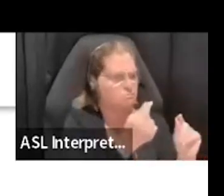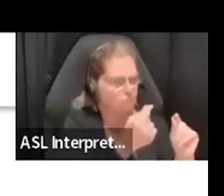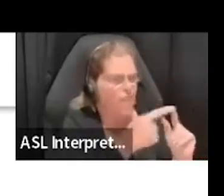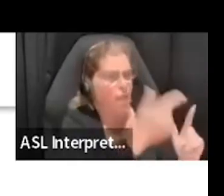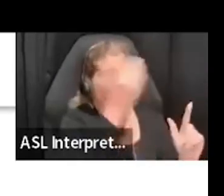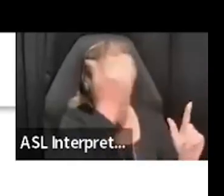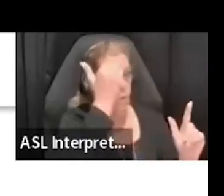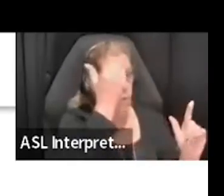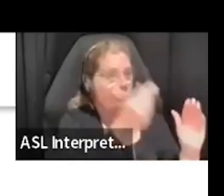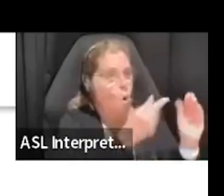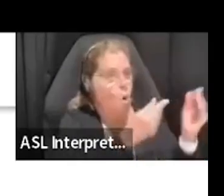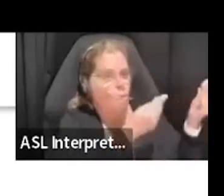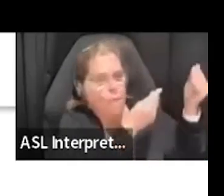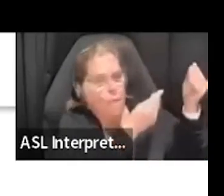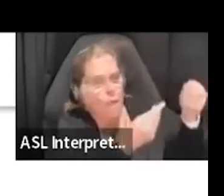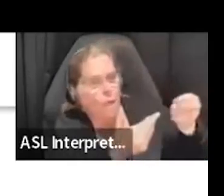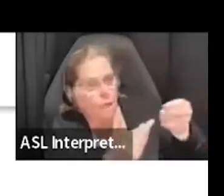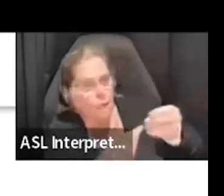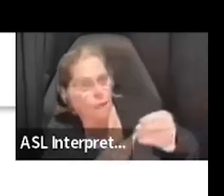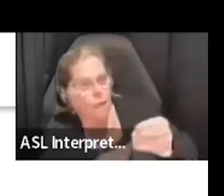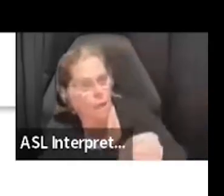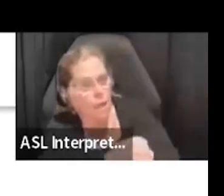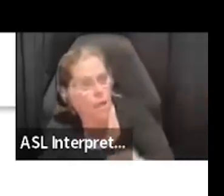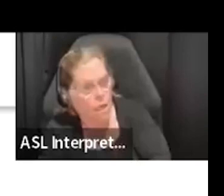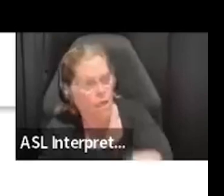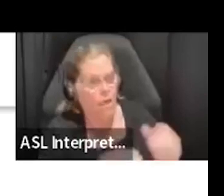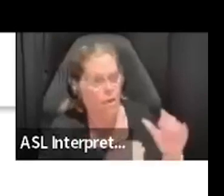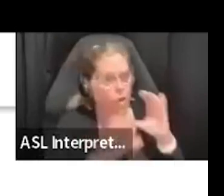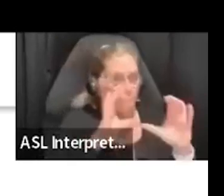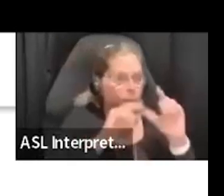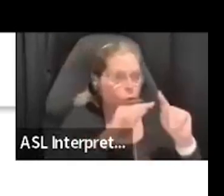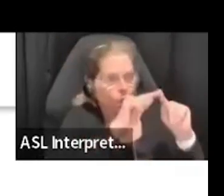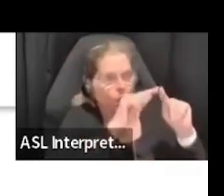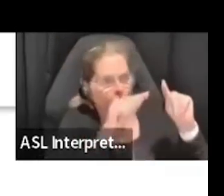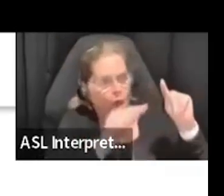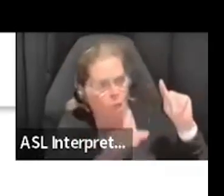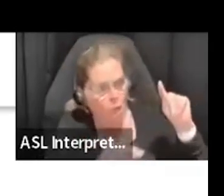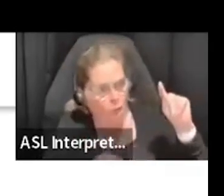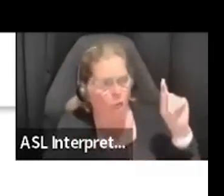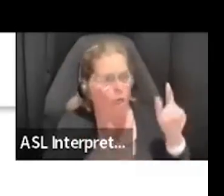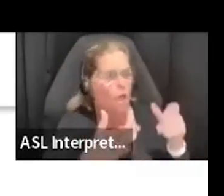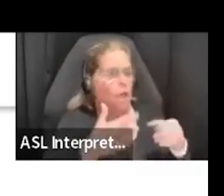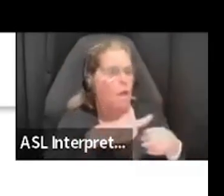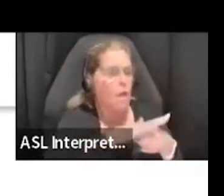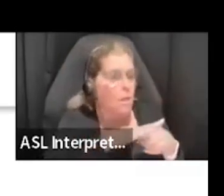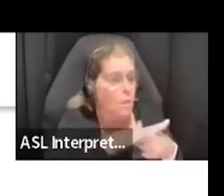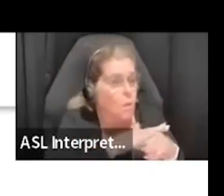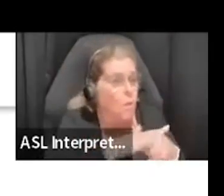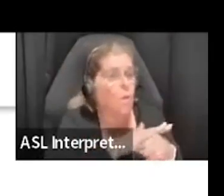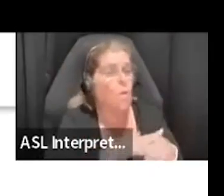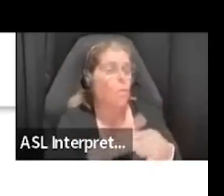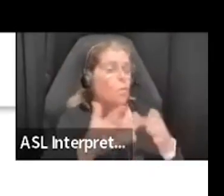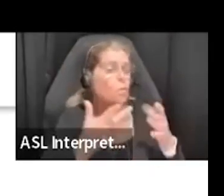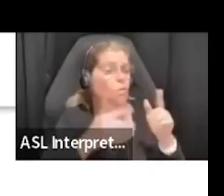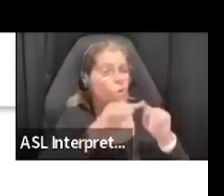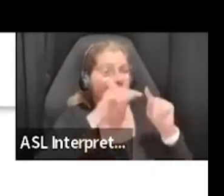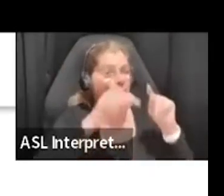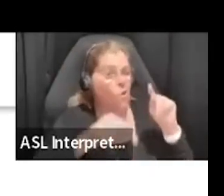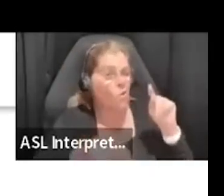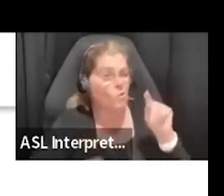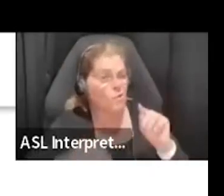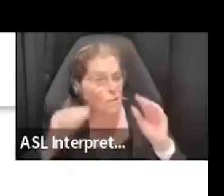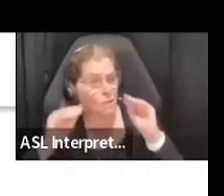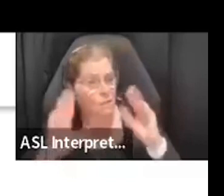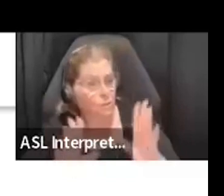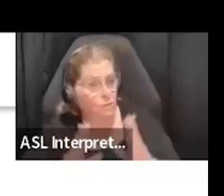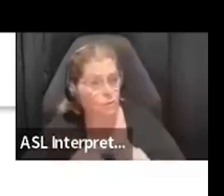to their directors within each of the LEAs in terms of the collaborations that they should be